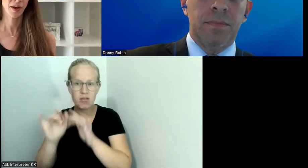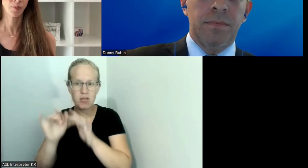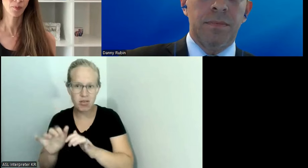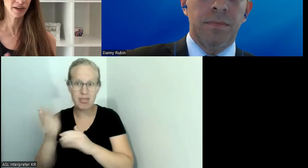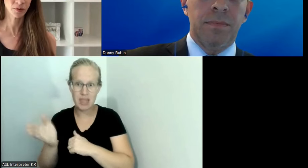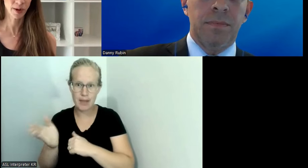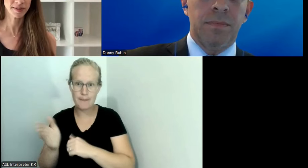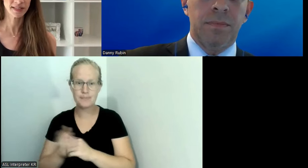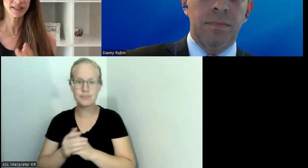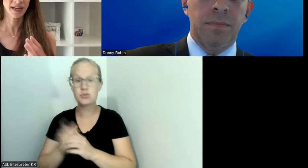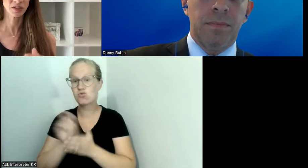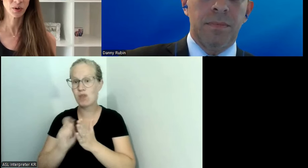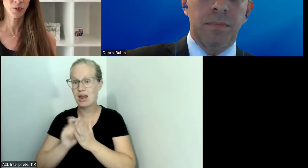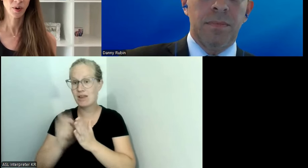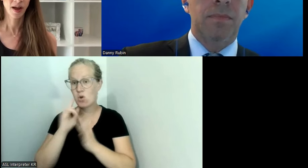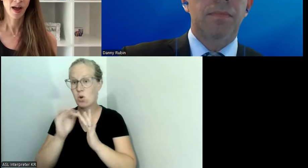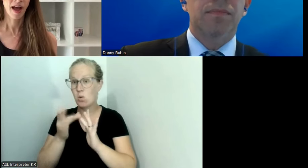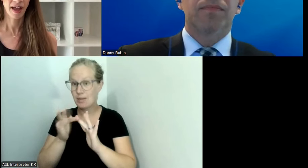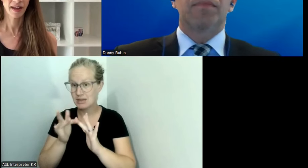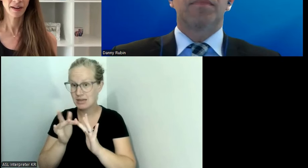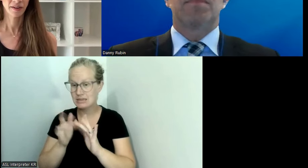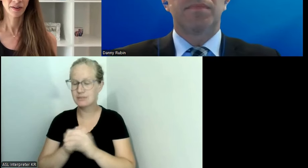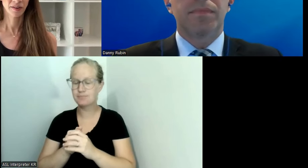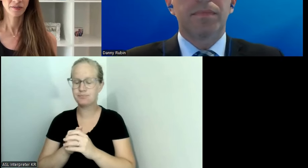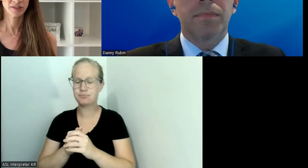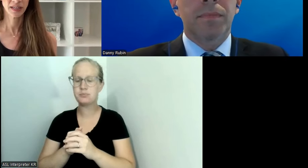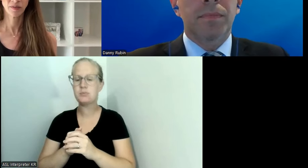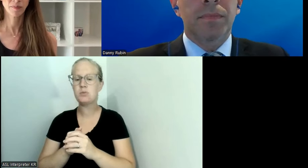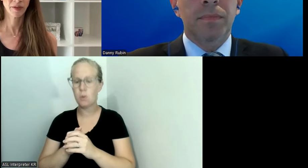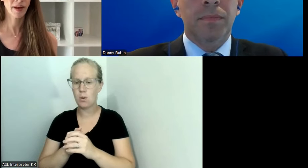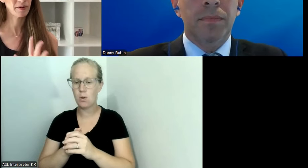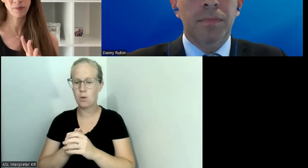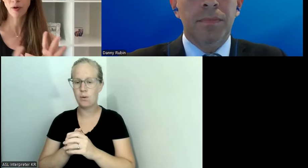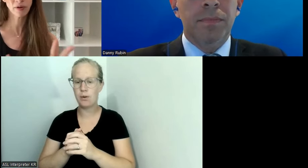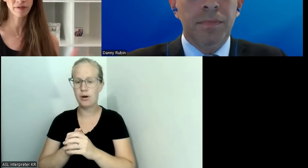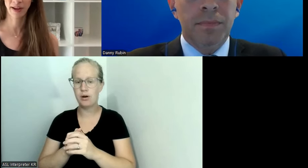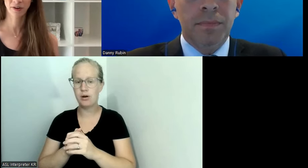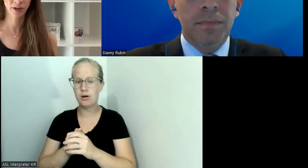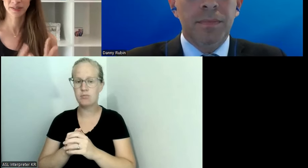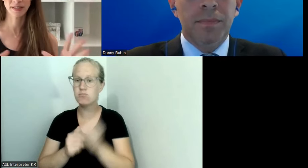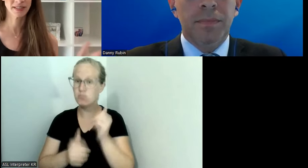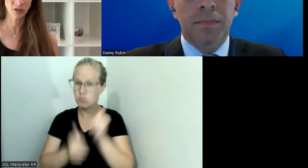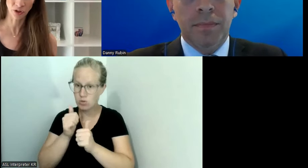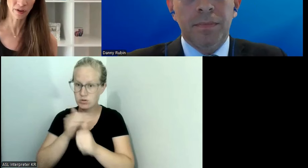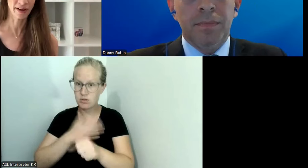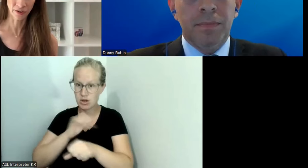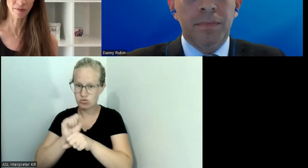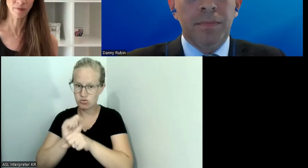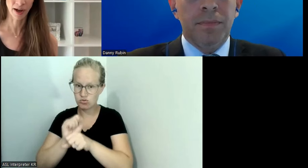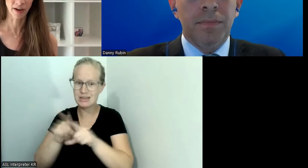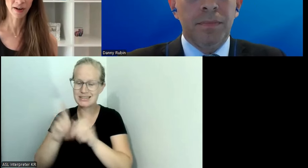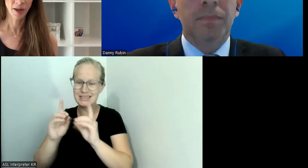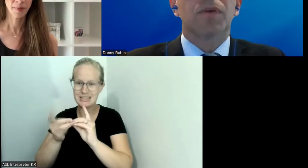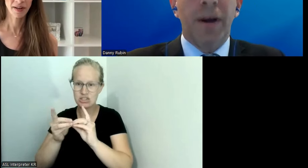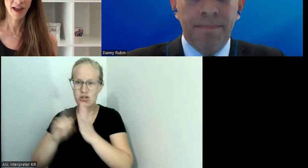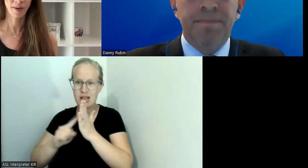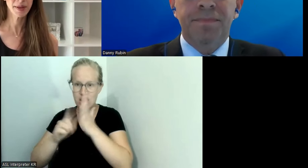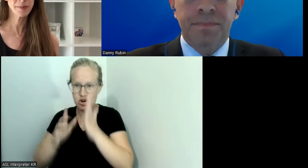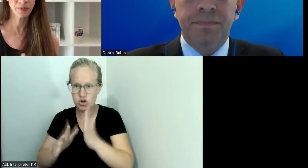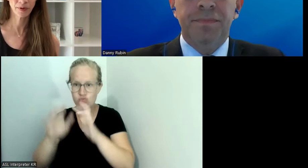um, writing for websites. And so I did the, the bulk of my career was as a digital editor and writer,